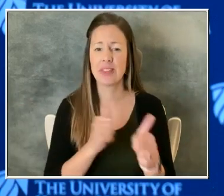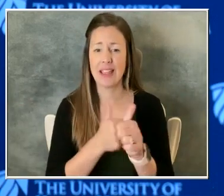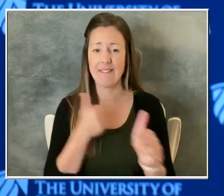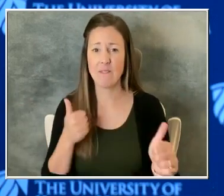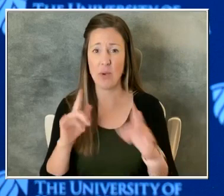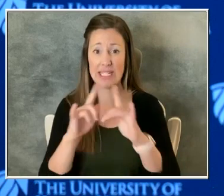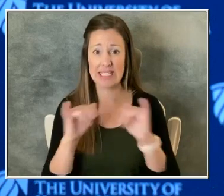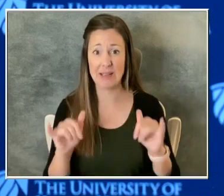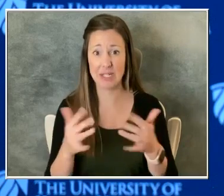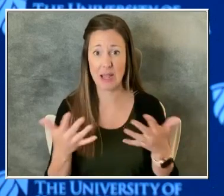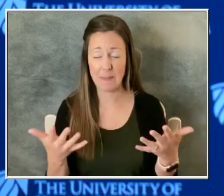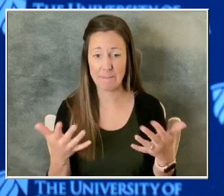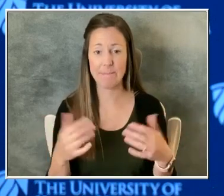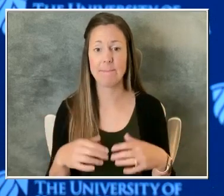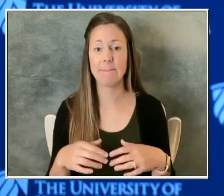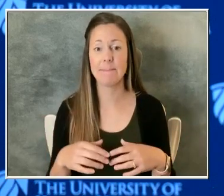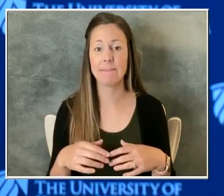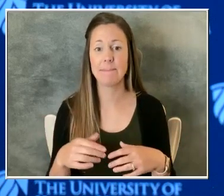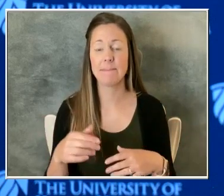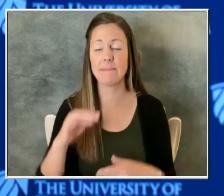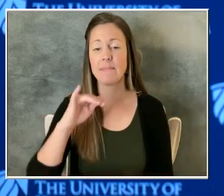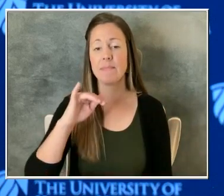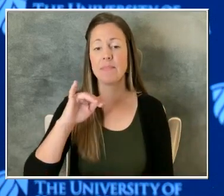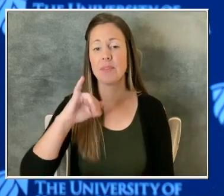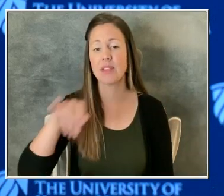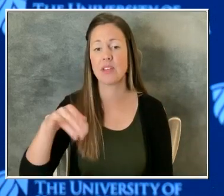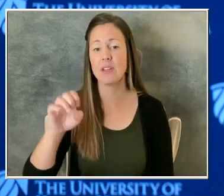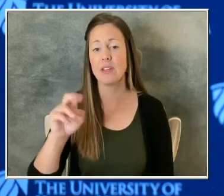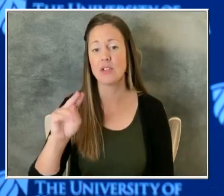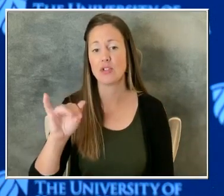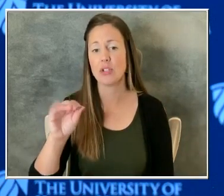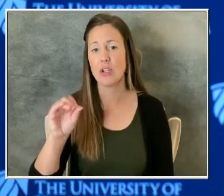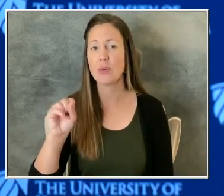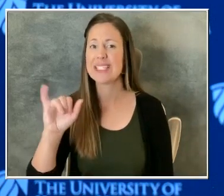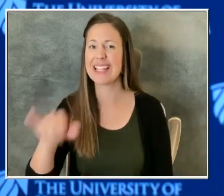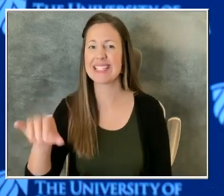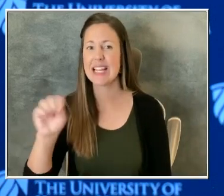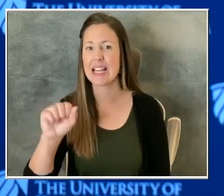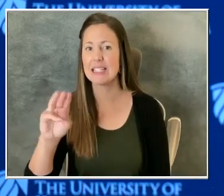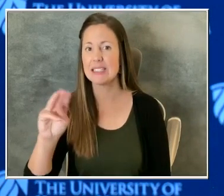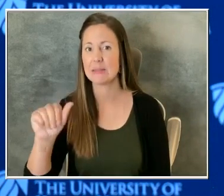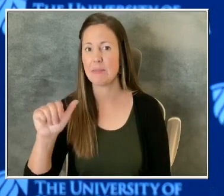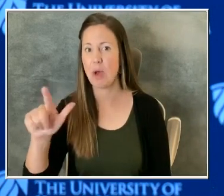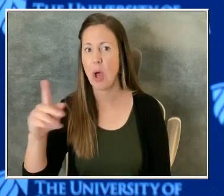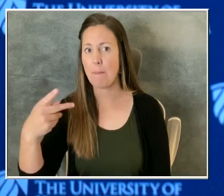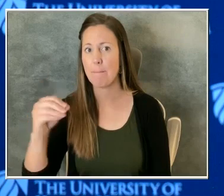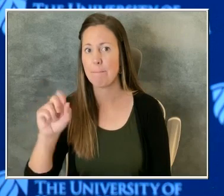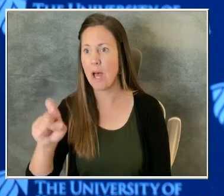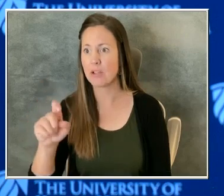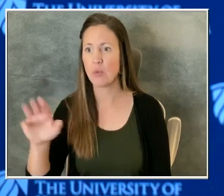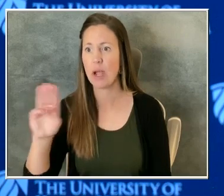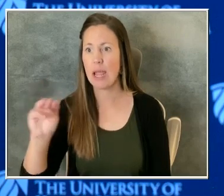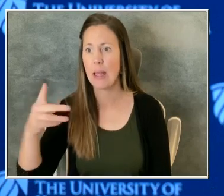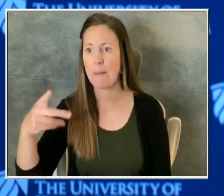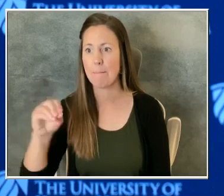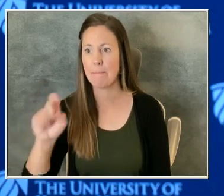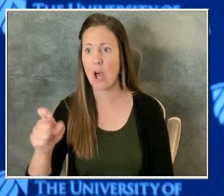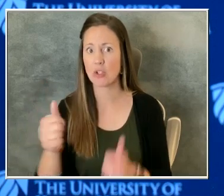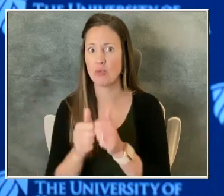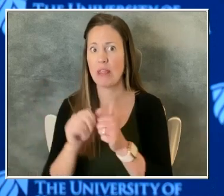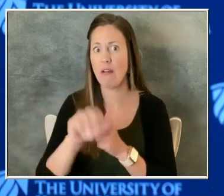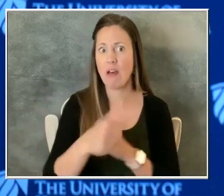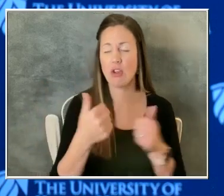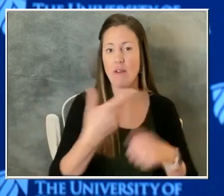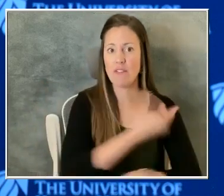is Jynneos, which is the smallpox or Mpox vaccine. You really don't want to co-administer that with other vaccines, especially